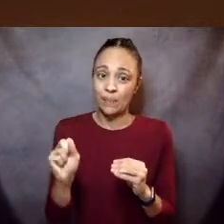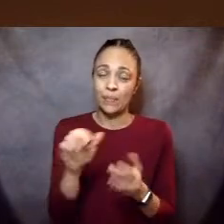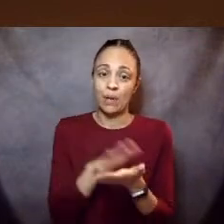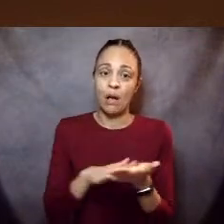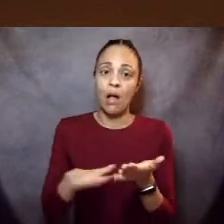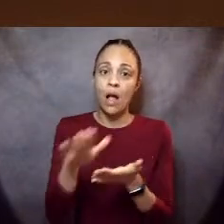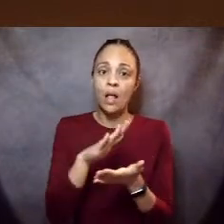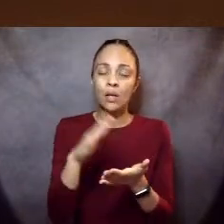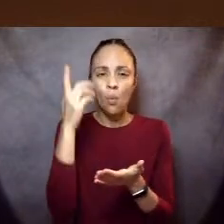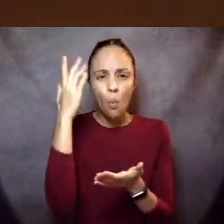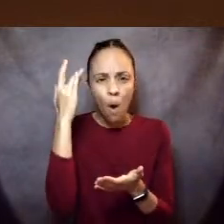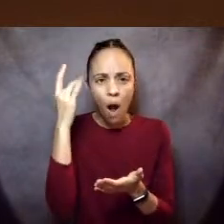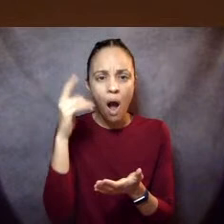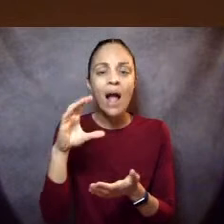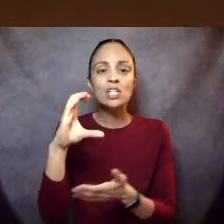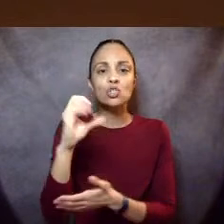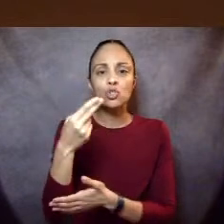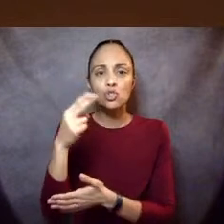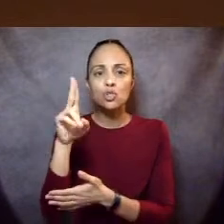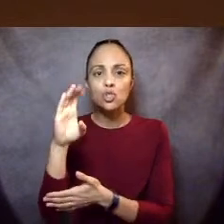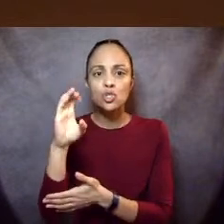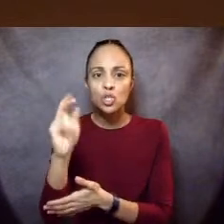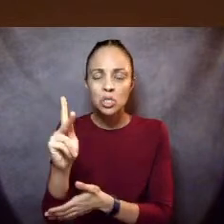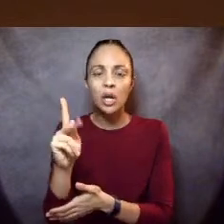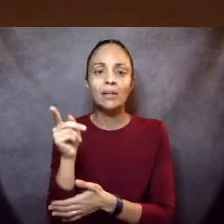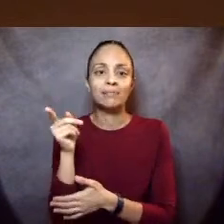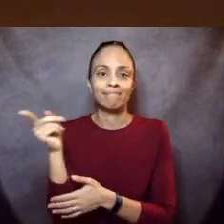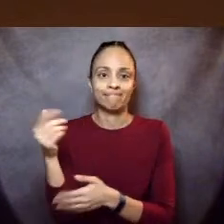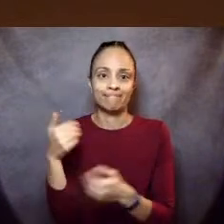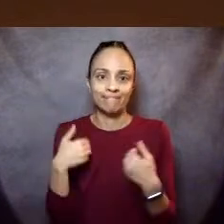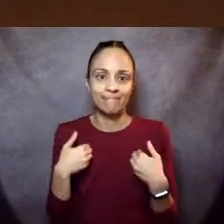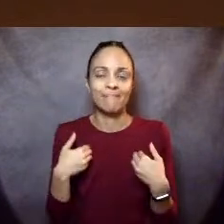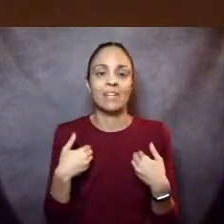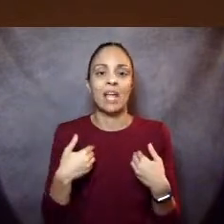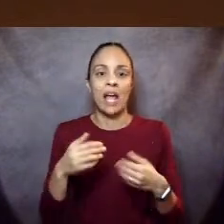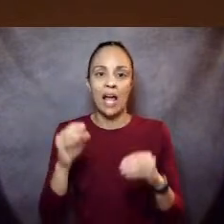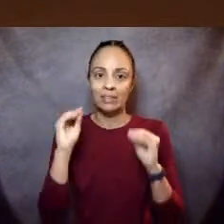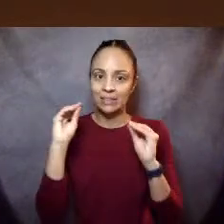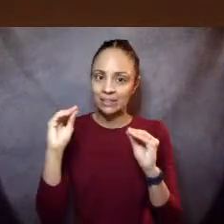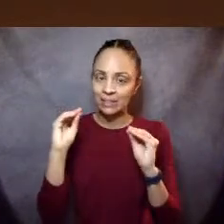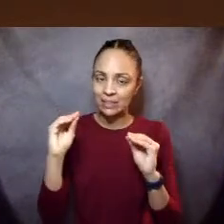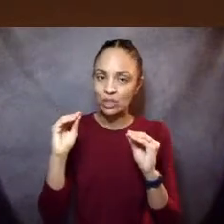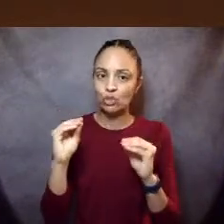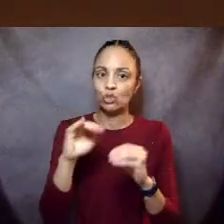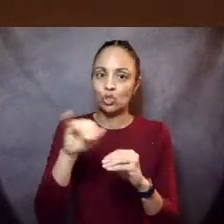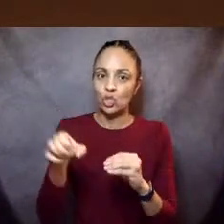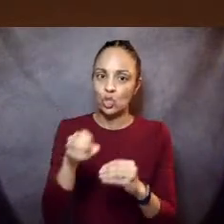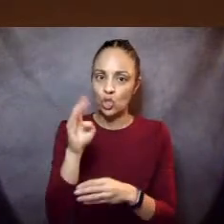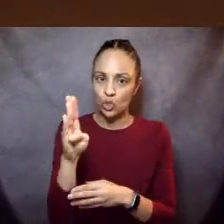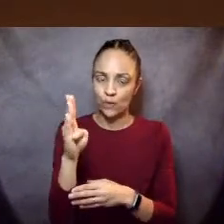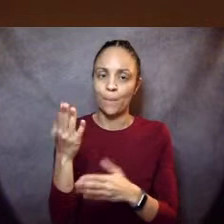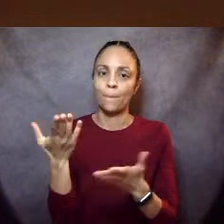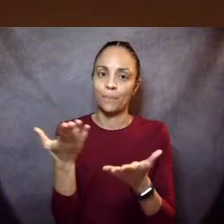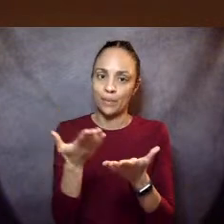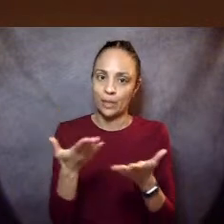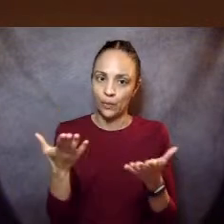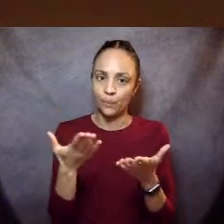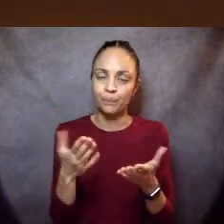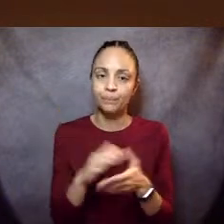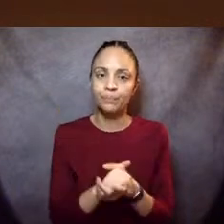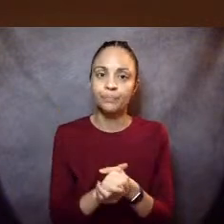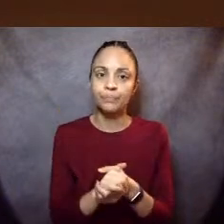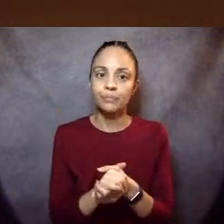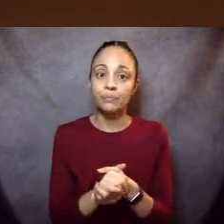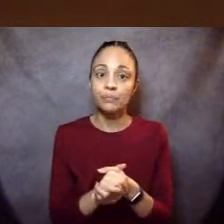here in like 1981. And he brought with him